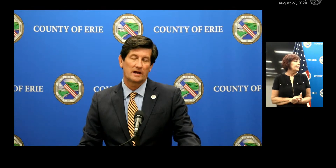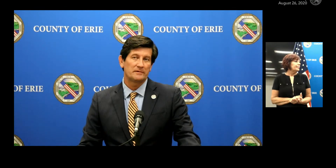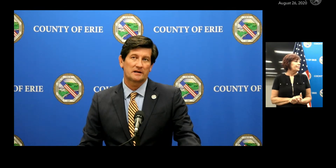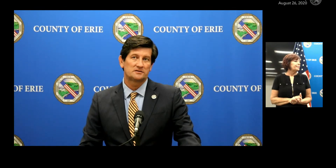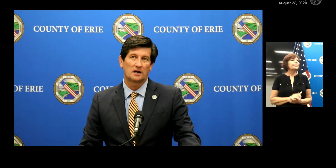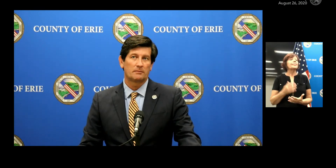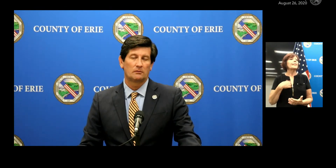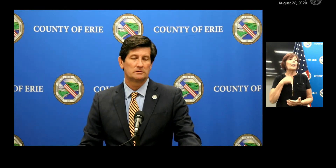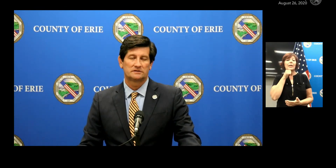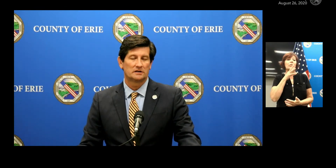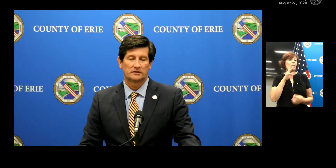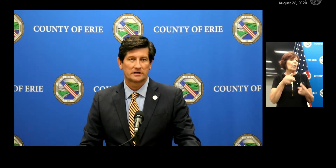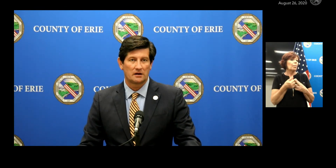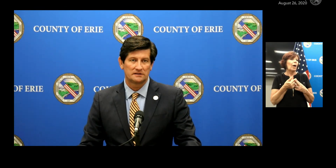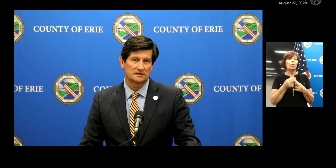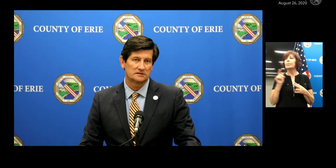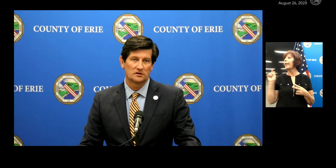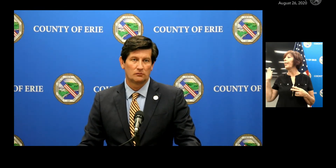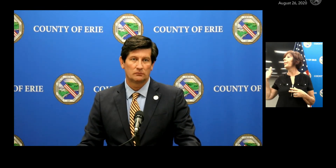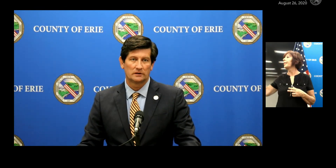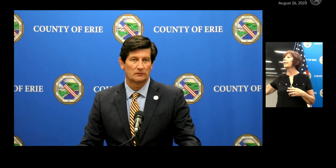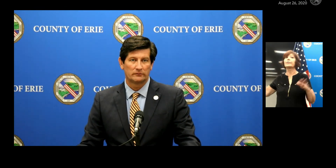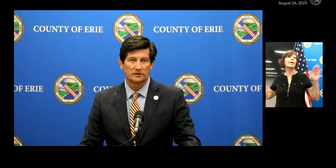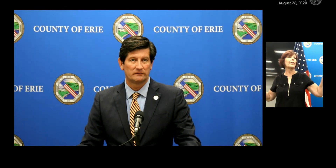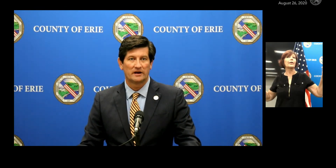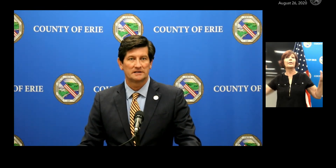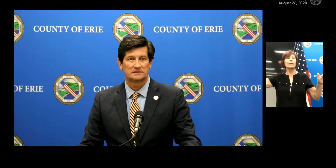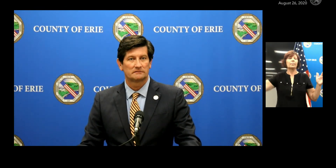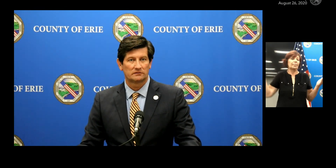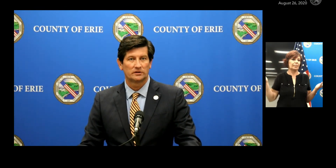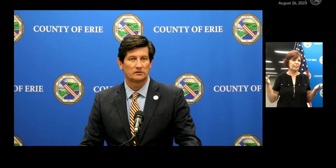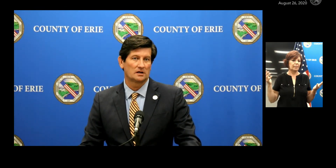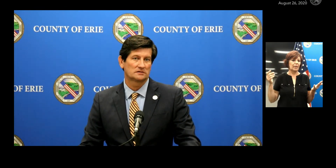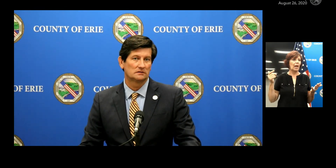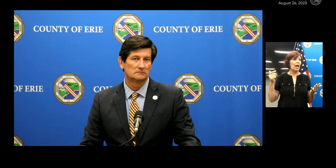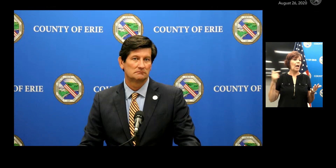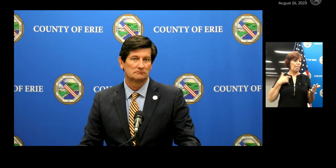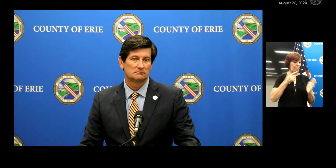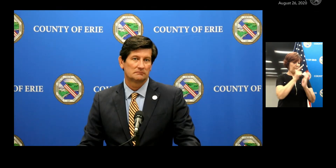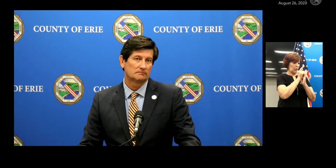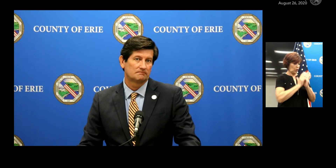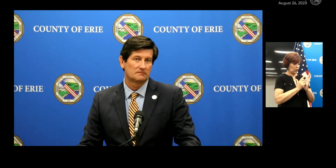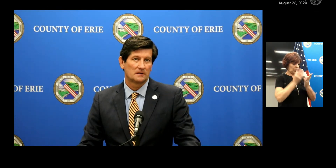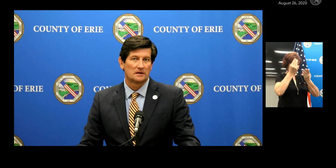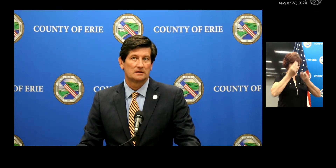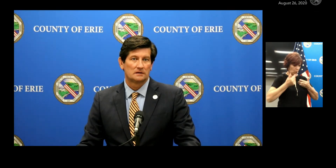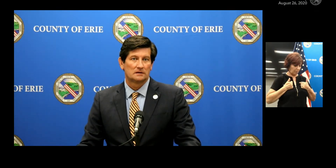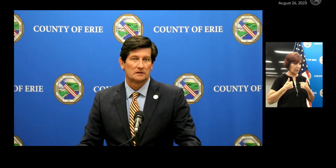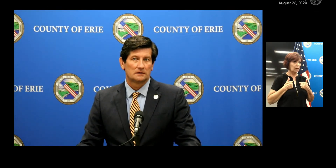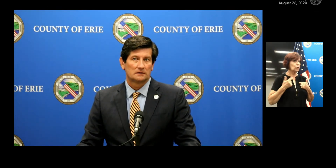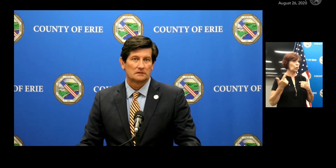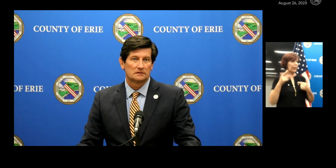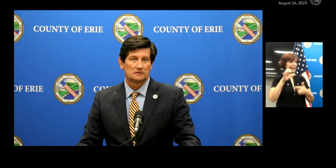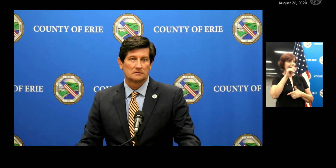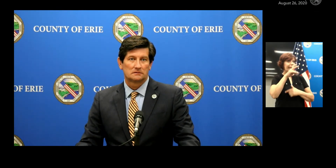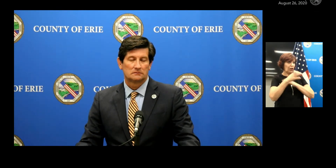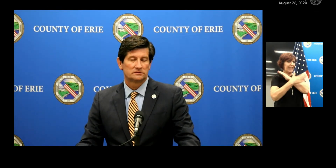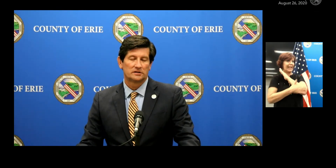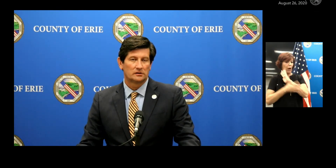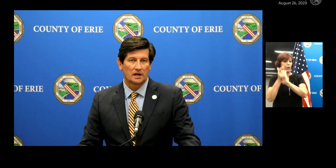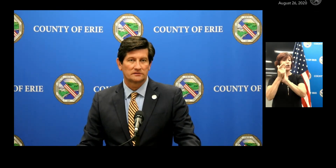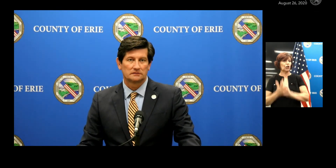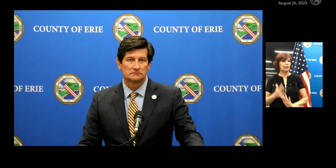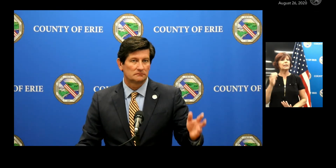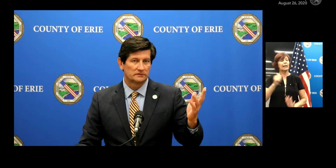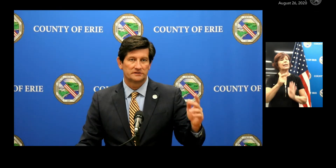first, I'm not going to talk about what was done in other counties. I just know what we've been advised from legal counsel. So it was the Erie County Attorney that had mentioned. Well, it was